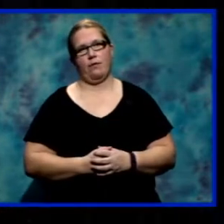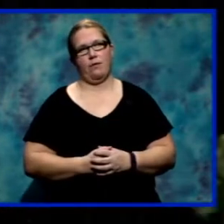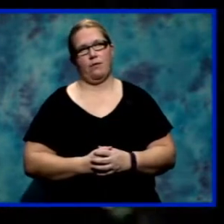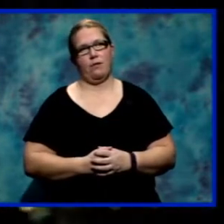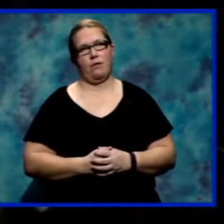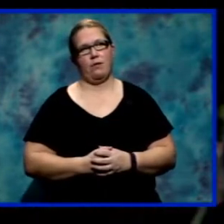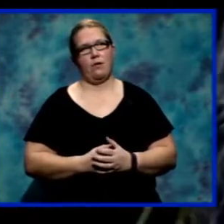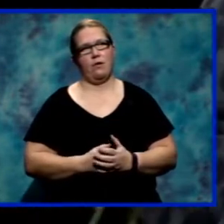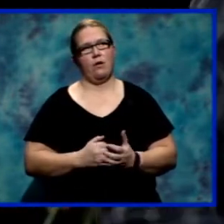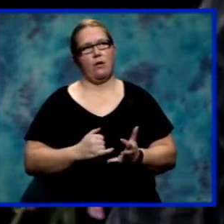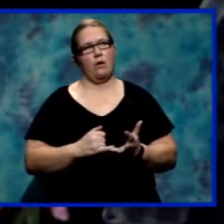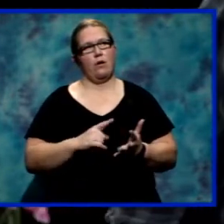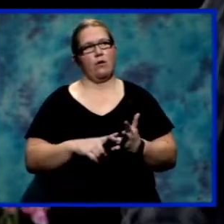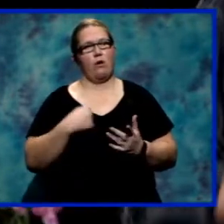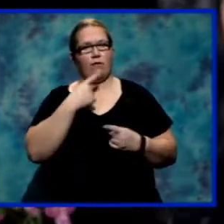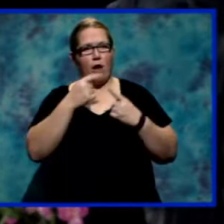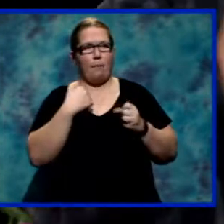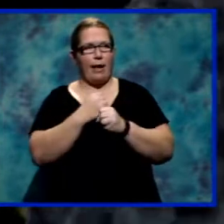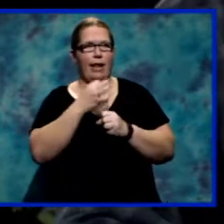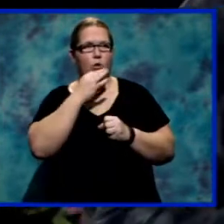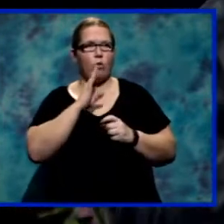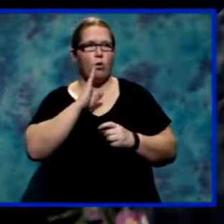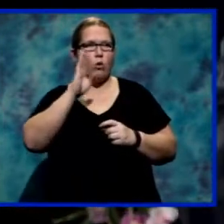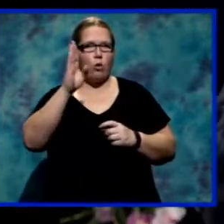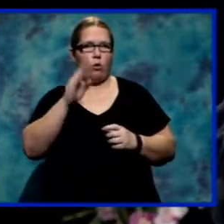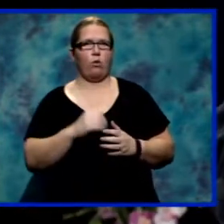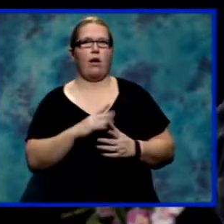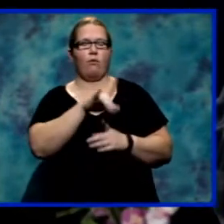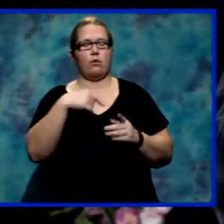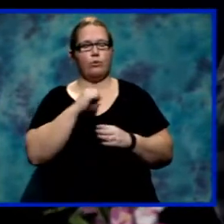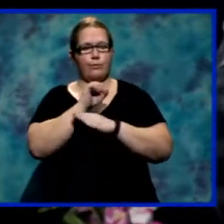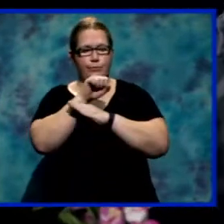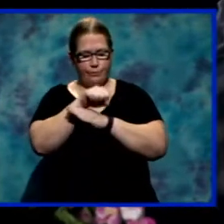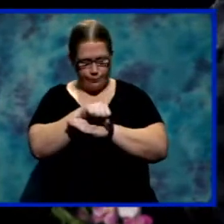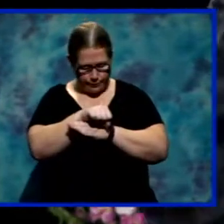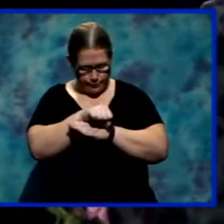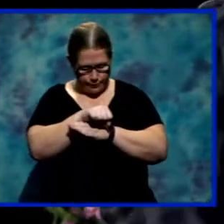So I told you I'll make a little call, and this is it. I just want to invite everyone to bow their heads.